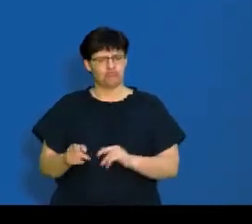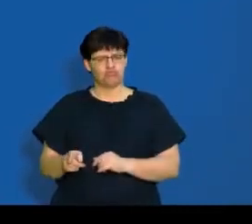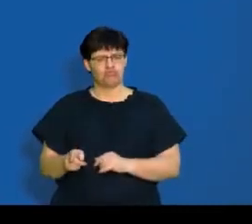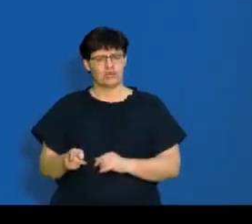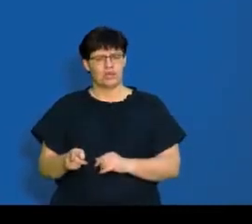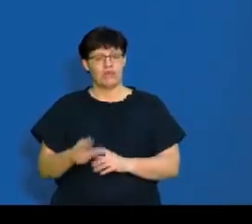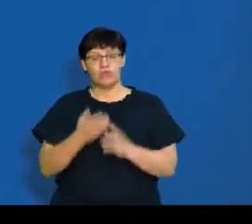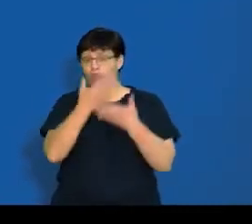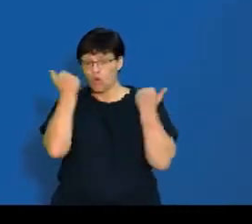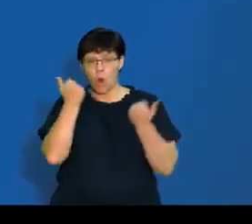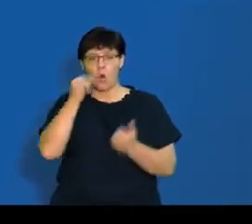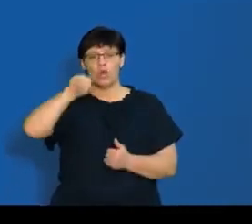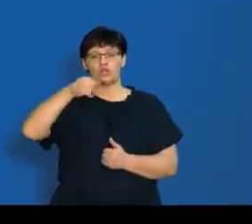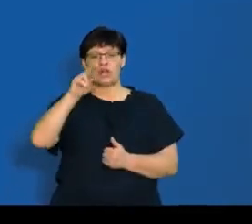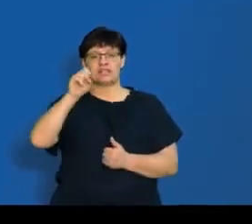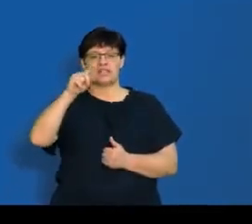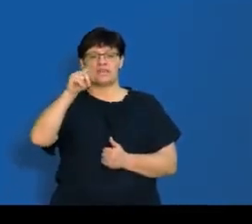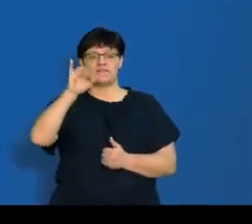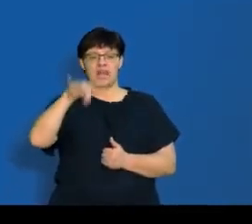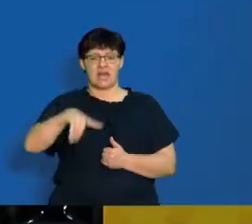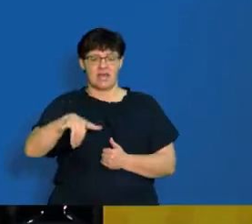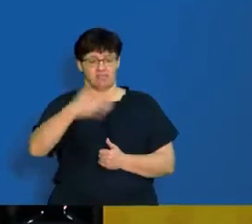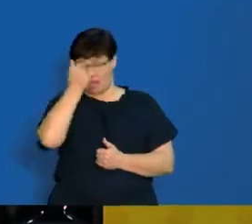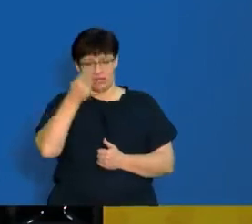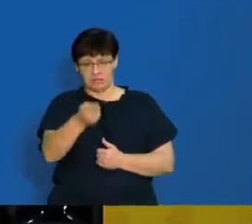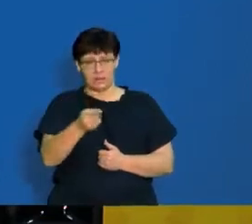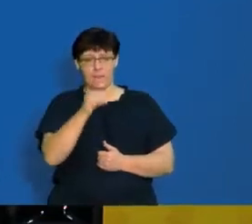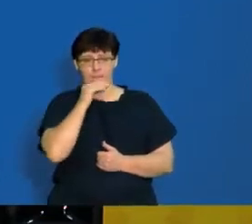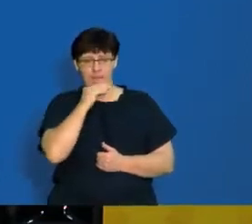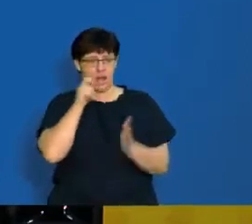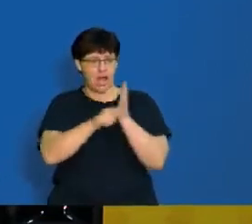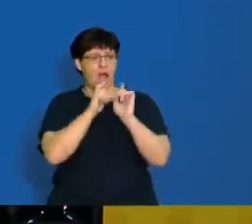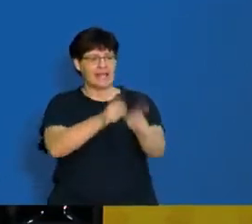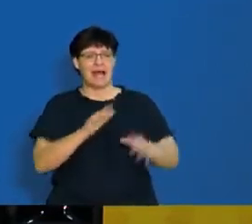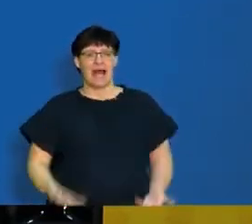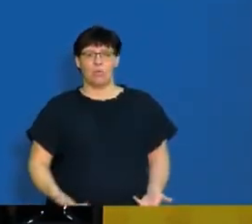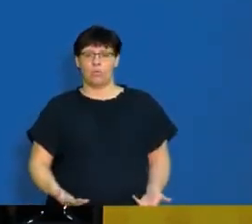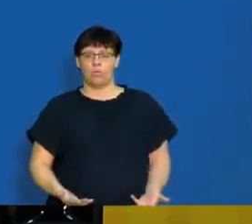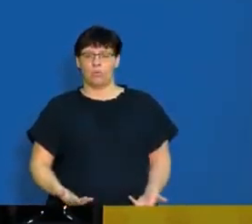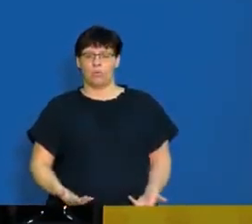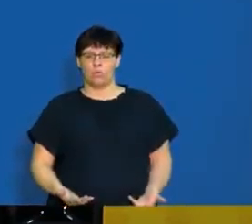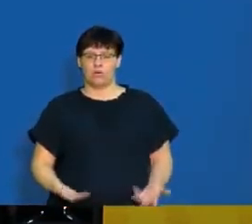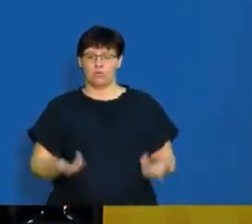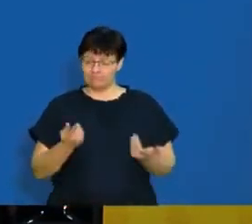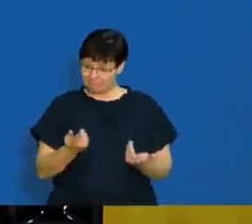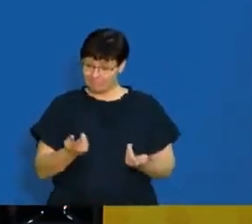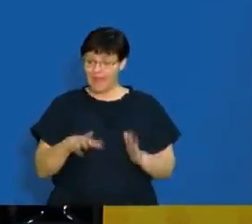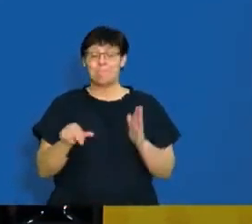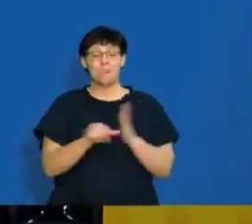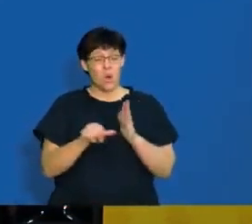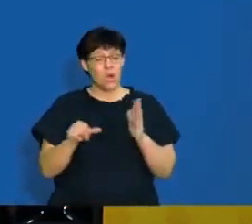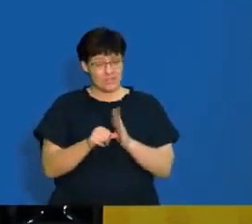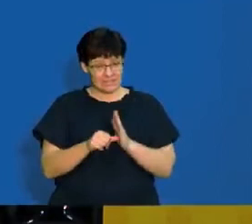you don't know the meaning of the word justified, that means you will not be able to answer this question. It's very,